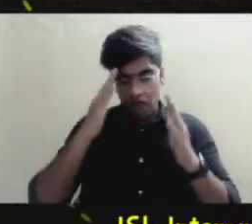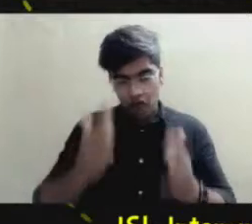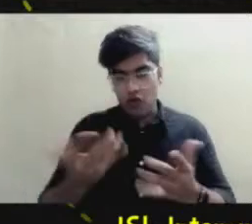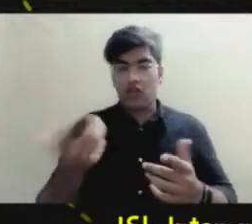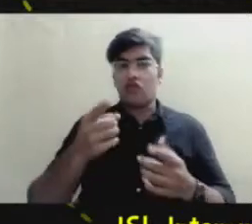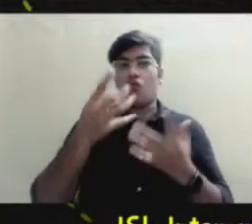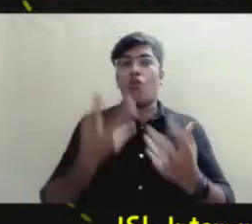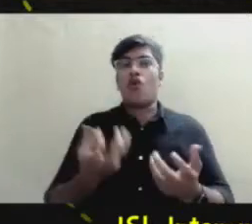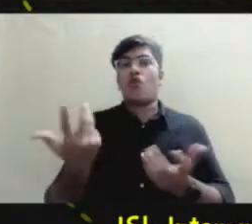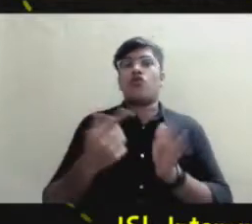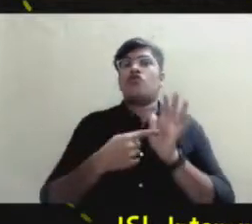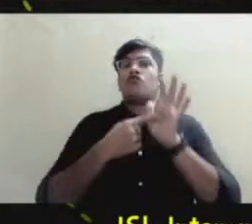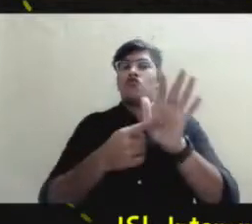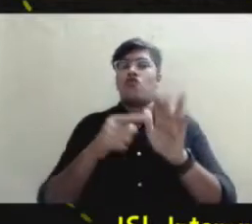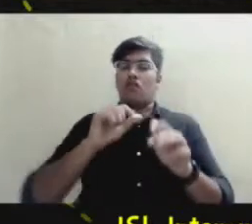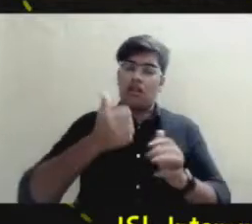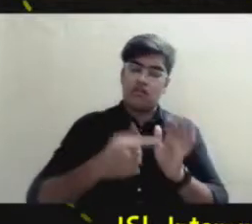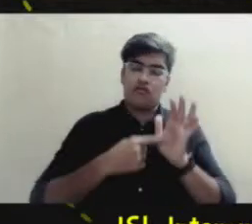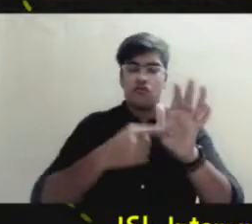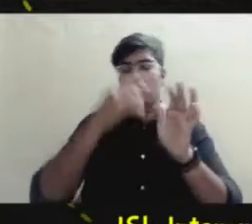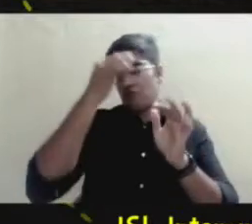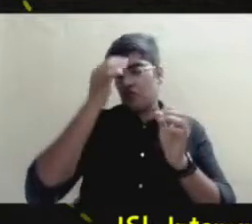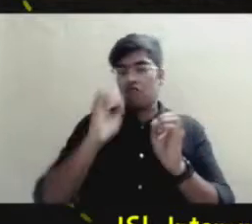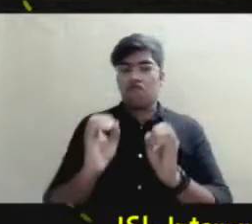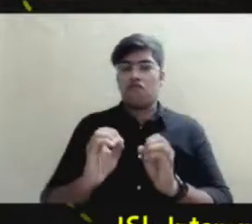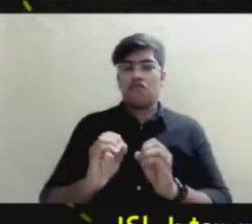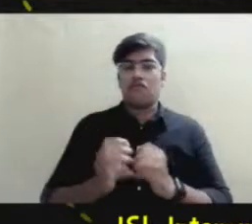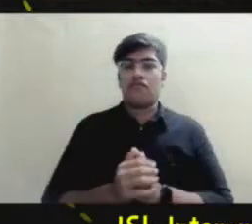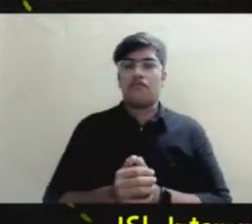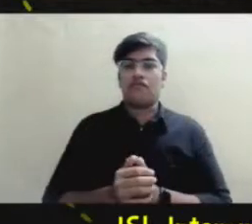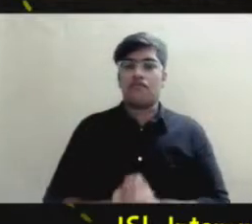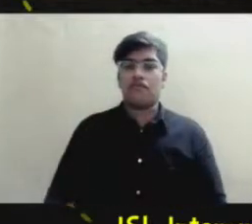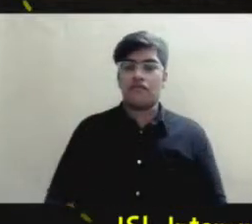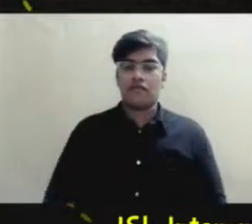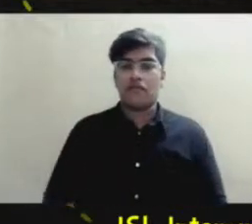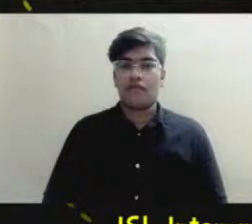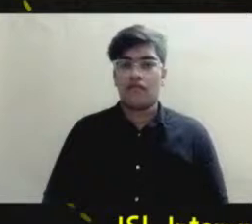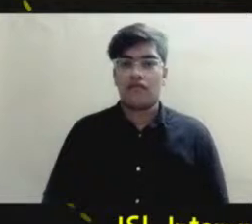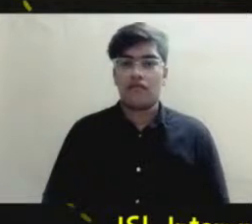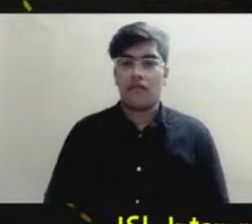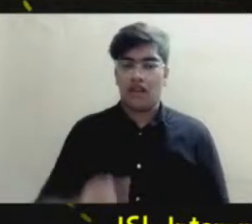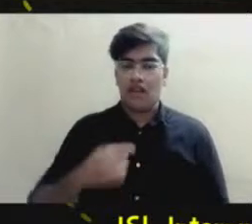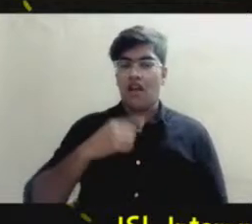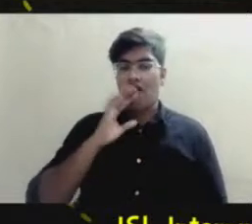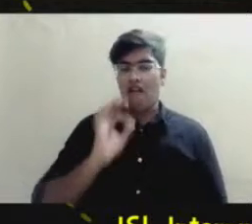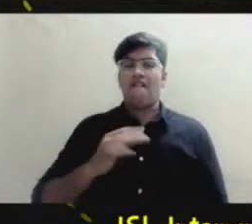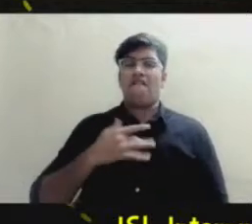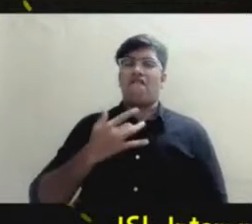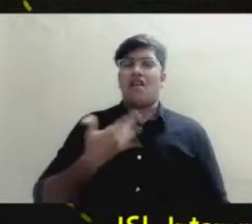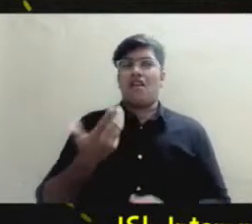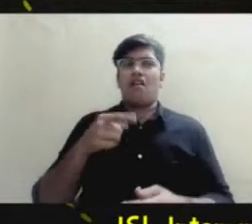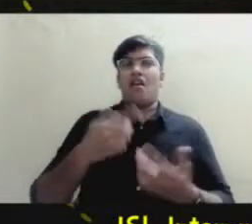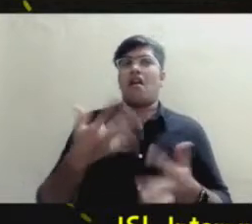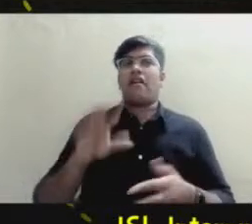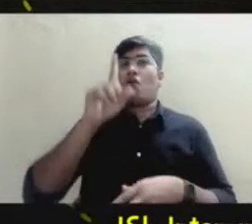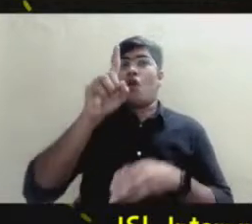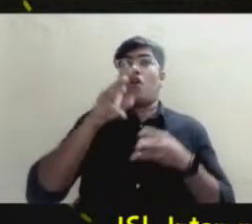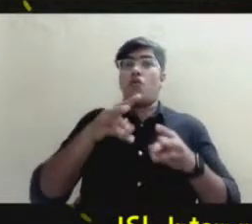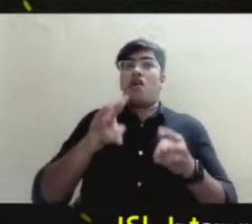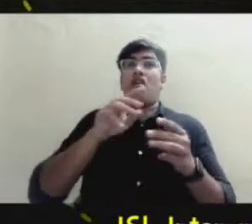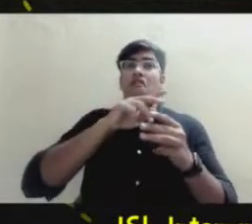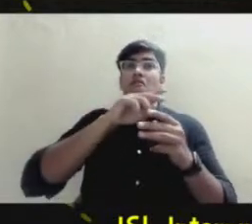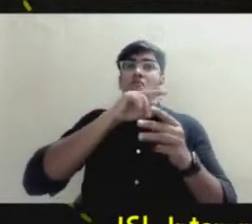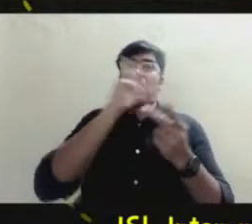is inherent in the form itself. I really feel that there is no one way of presenting